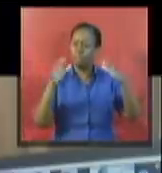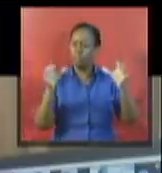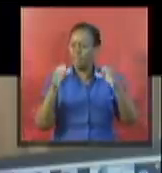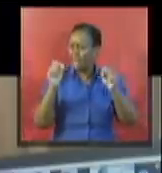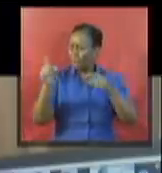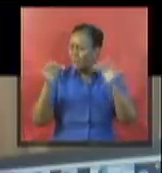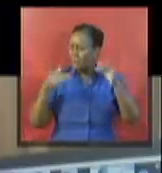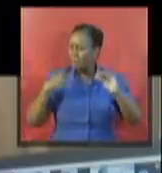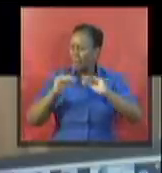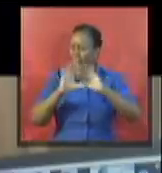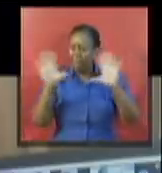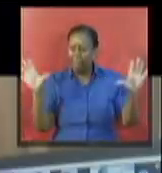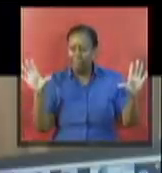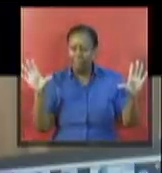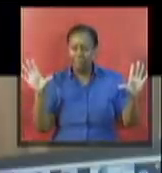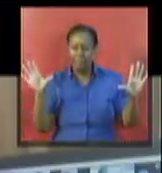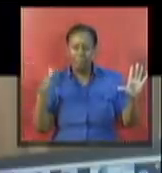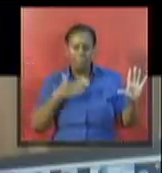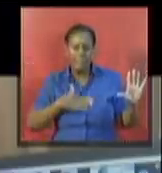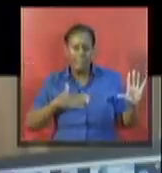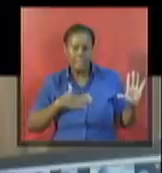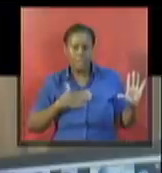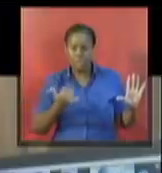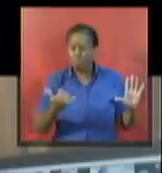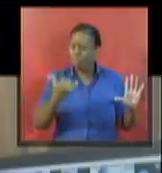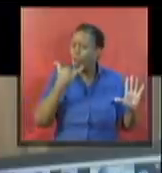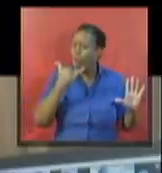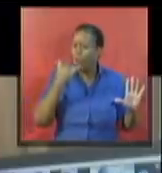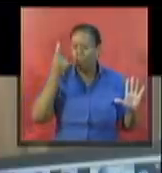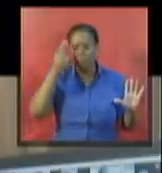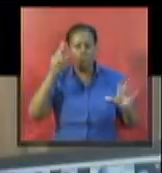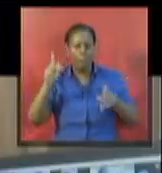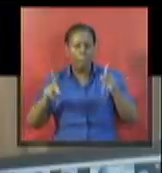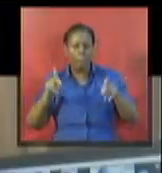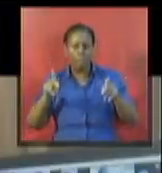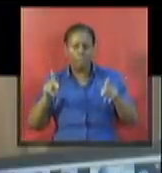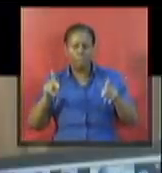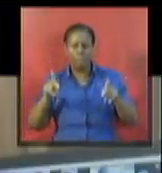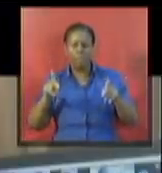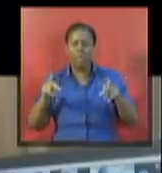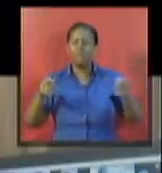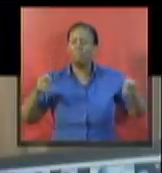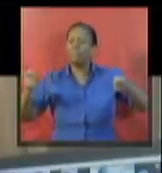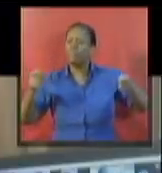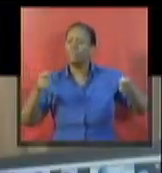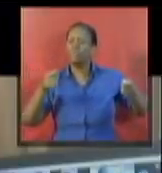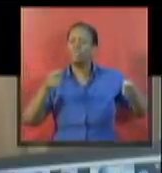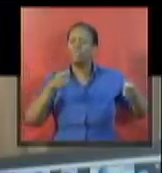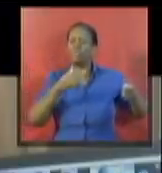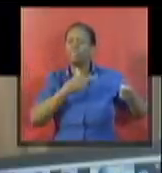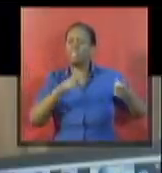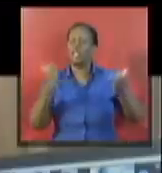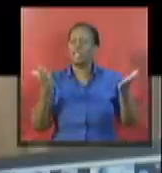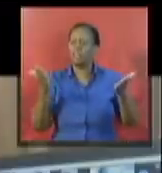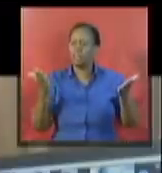said that it is an offense for a person to conduct religious or ecclesiastical services or any other religious gathering for the period